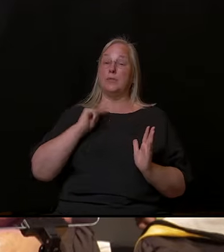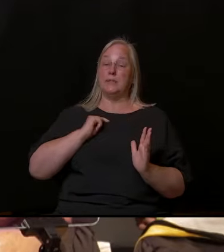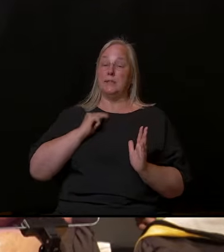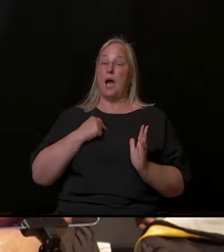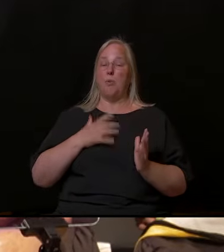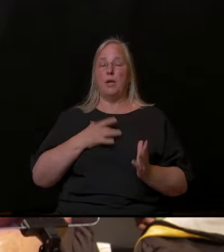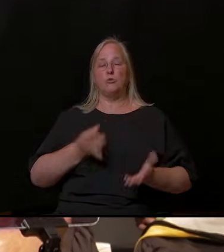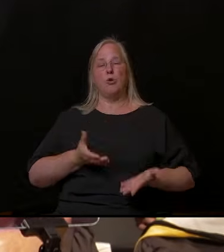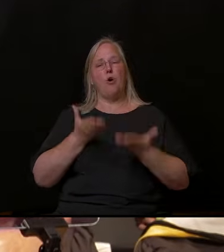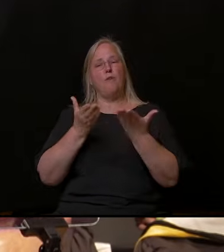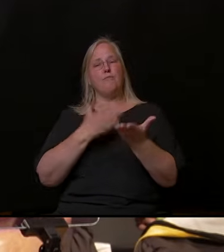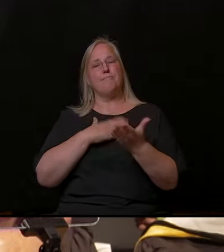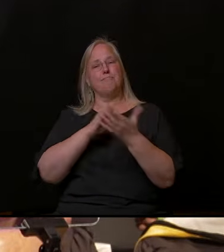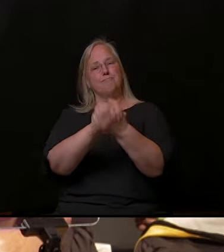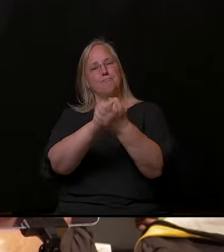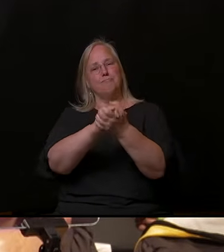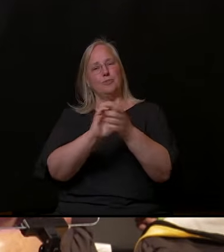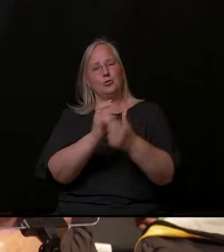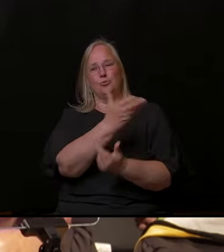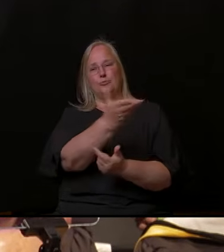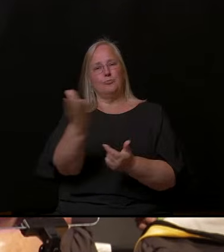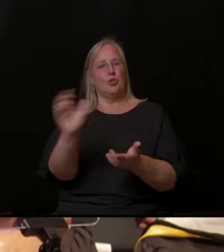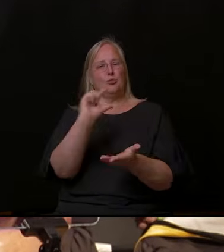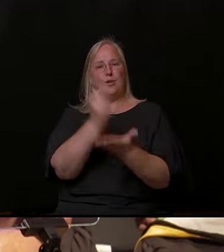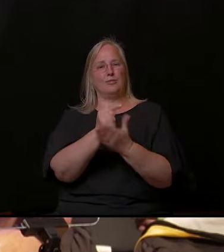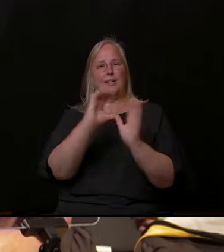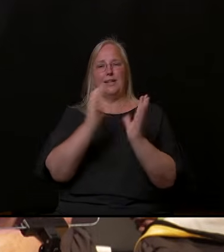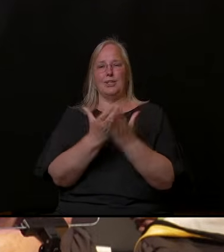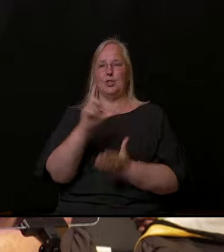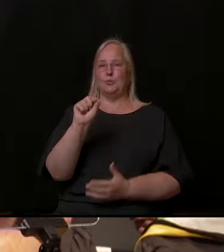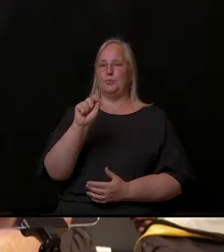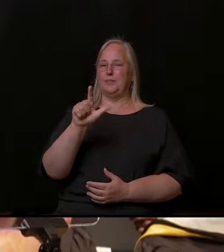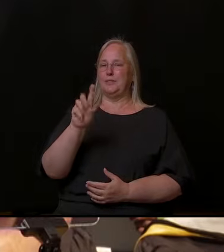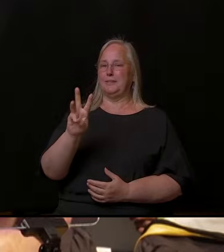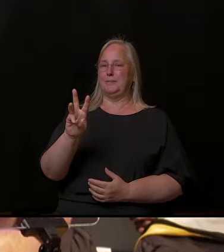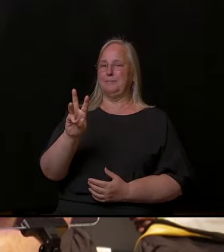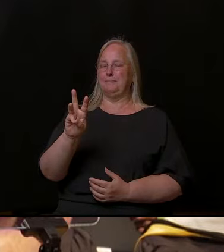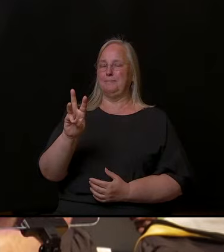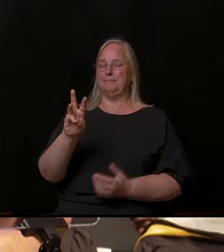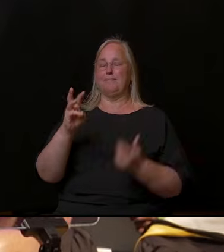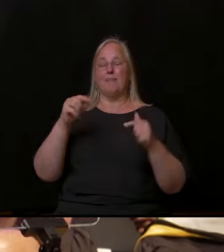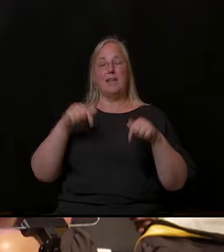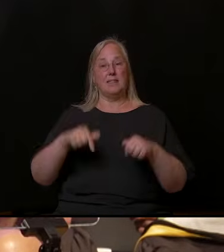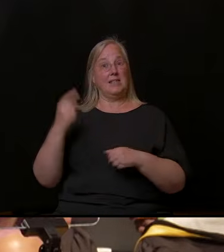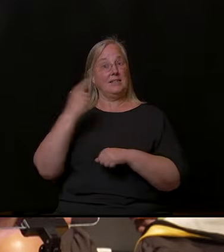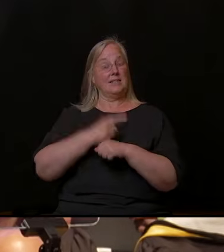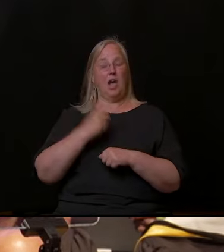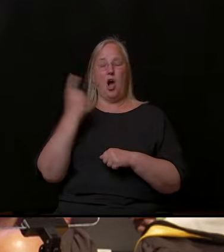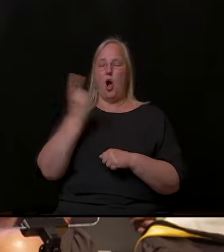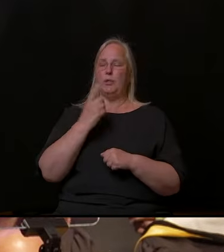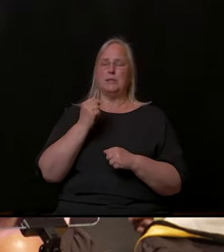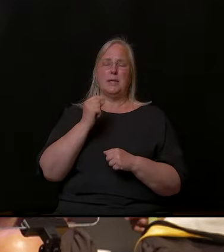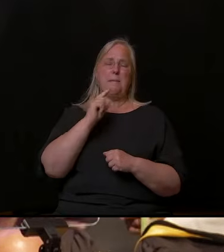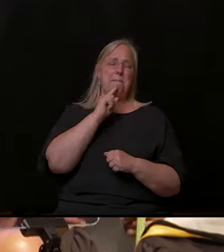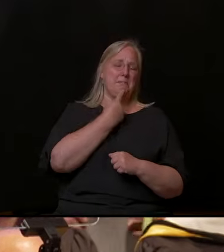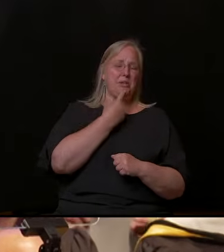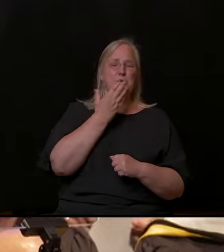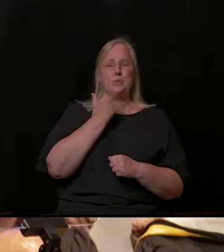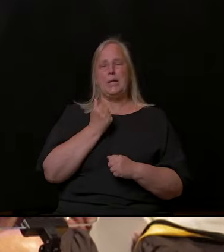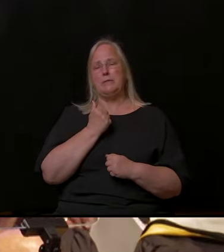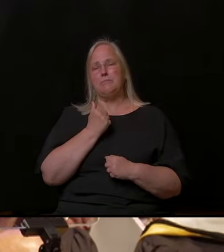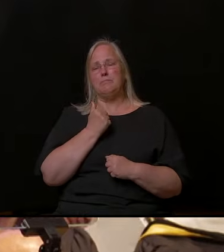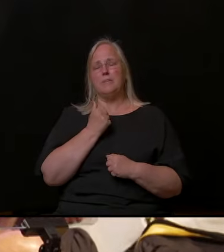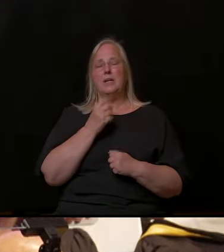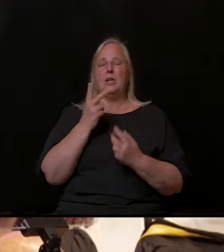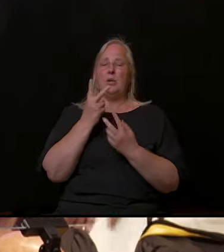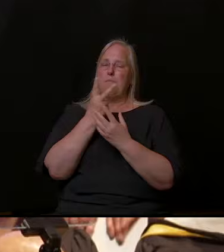offer my congratulations to the graduating class of 2026. This day is always so bittersweet. There's a